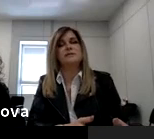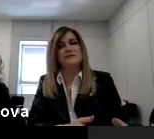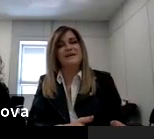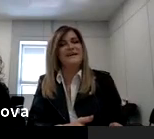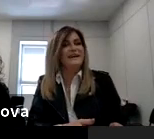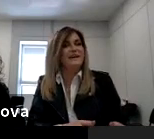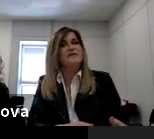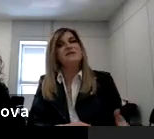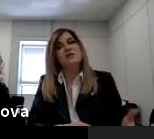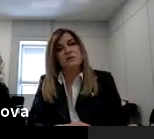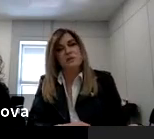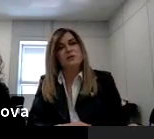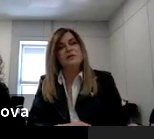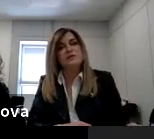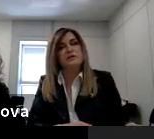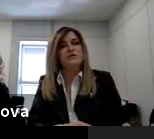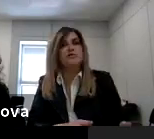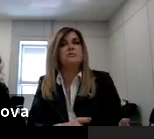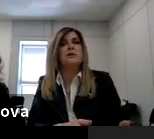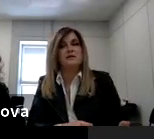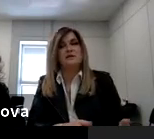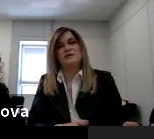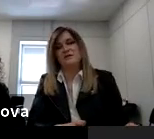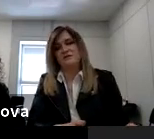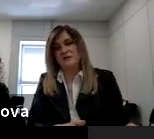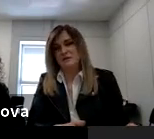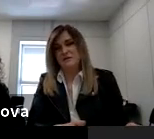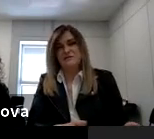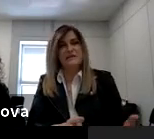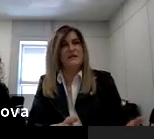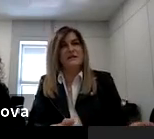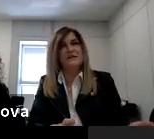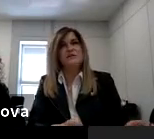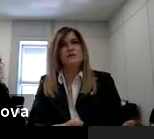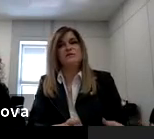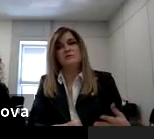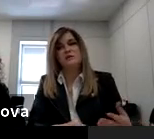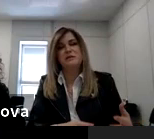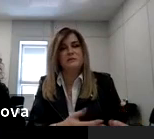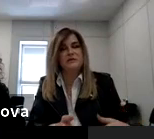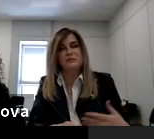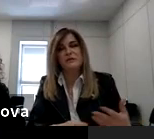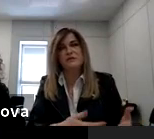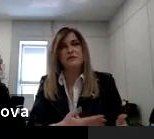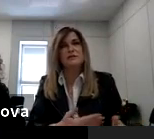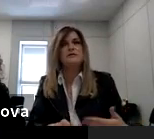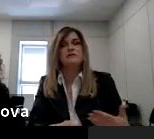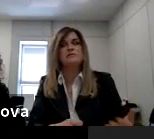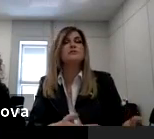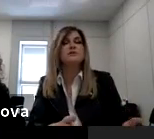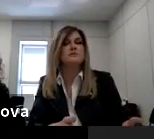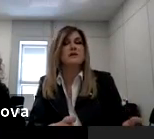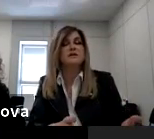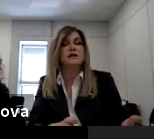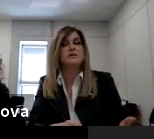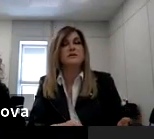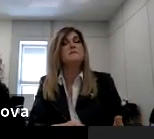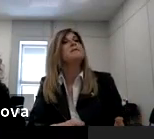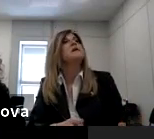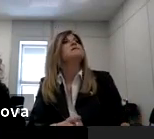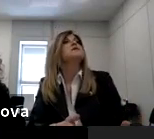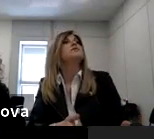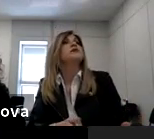that fixture, when it will be finished, should pass the certificates. In other case, we will repeat different processes many